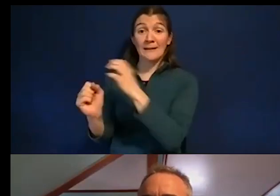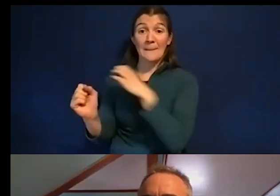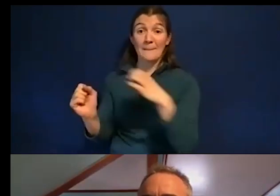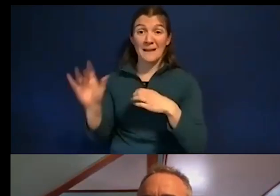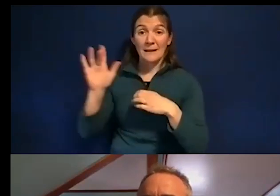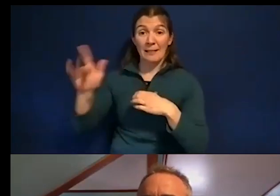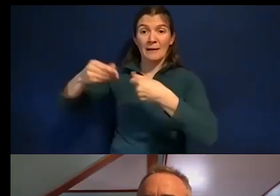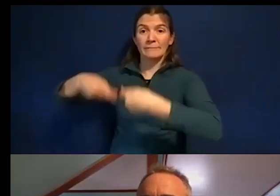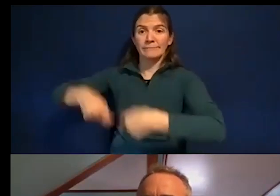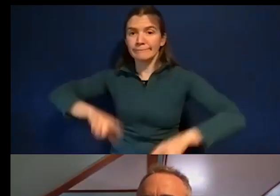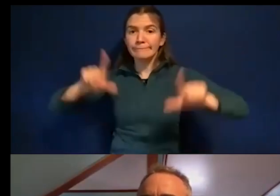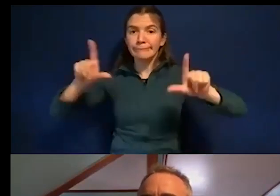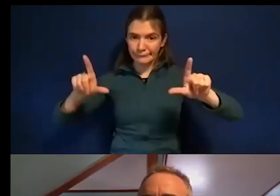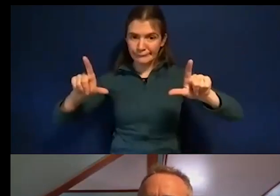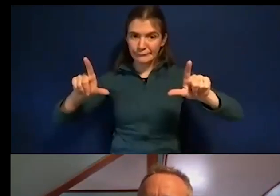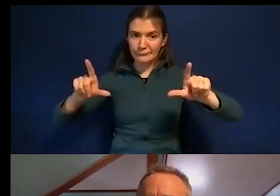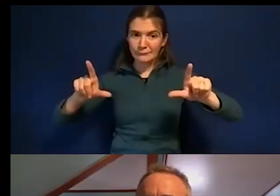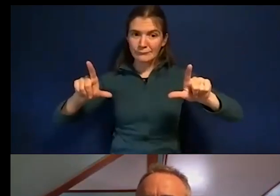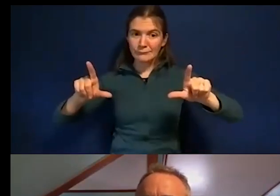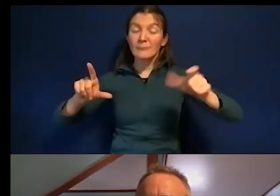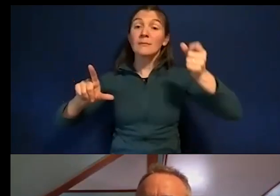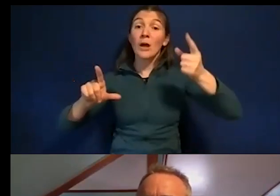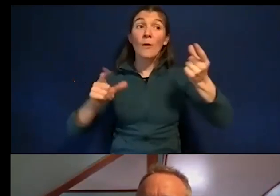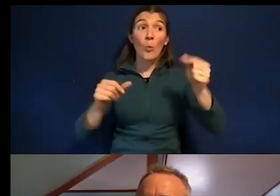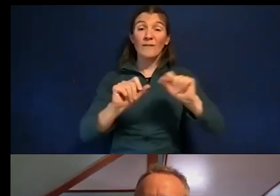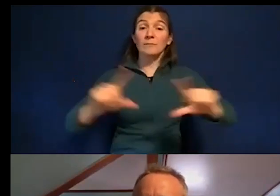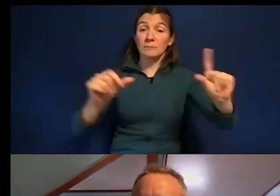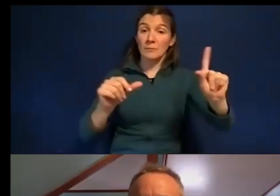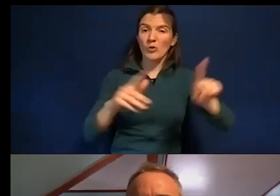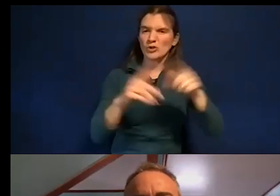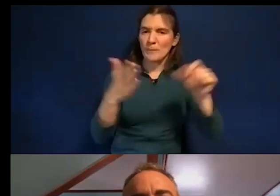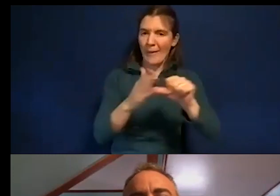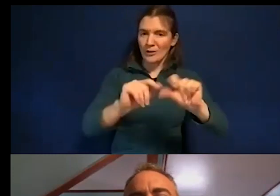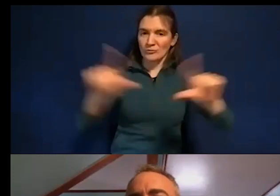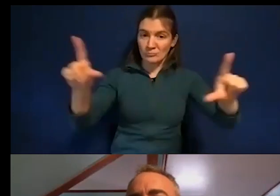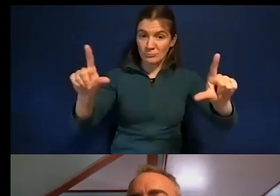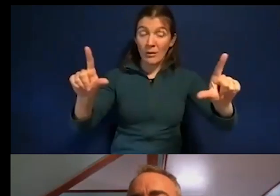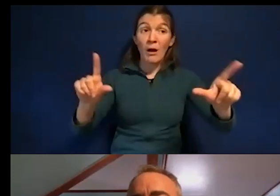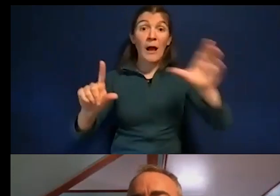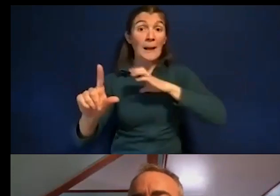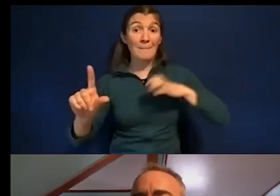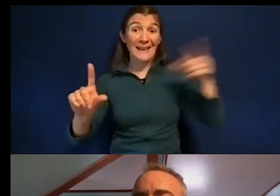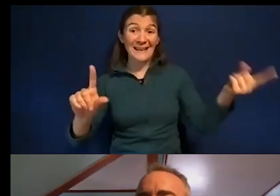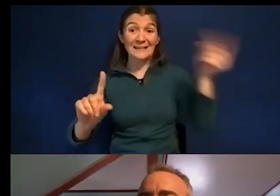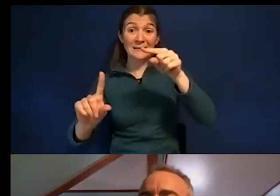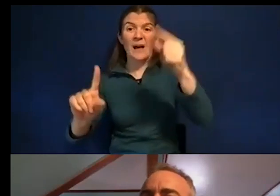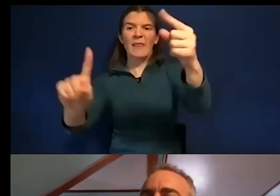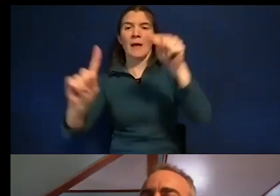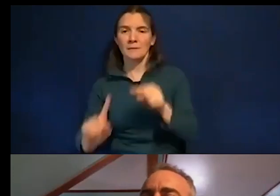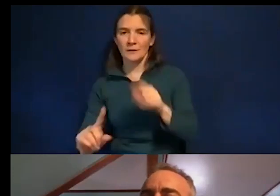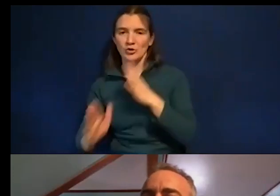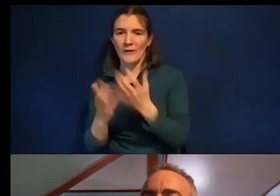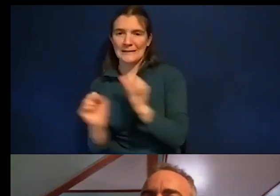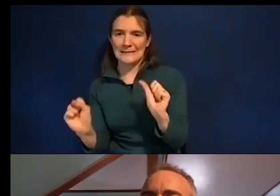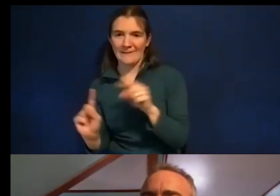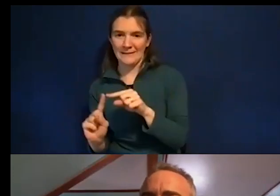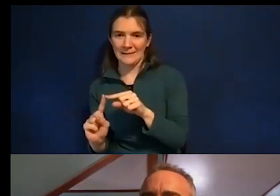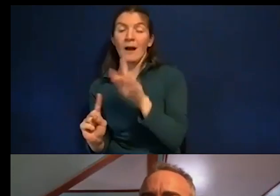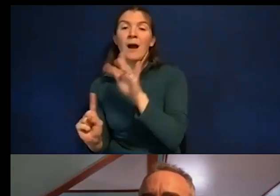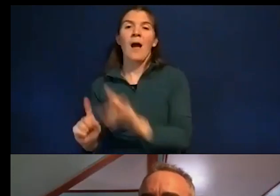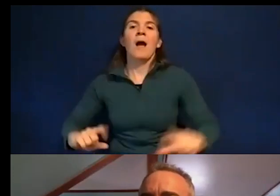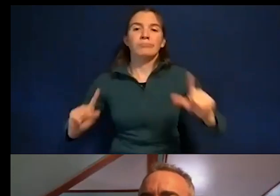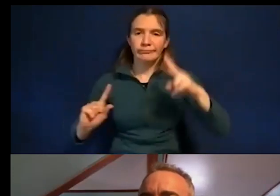section, which is findable in the committee's sub menu, I guess.